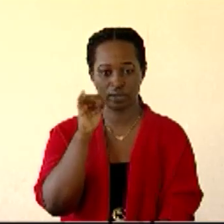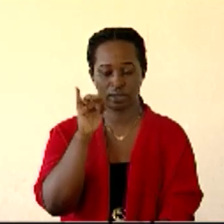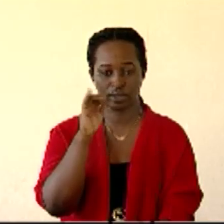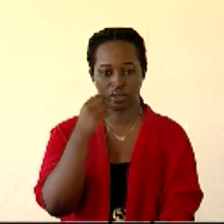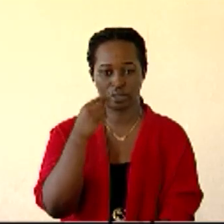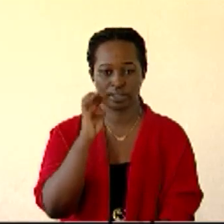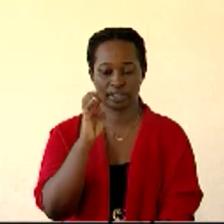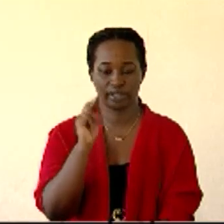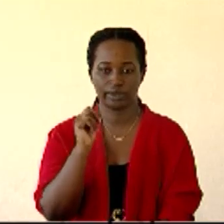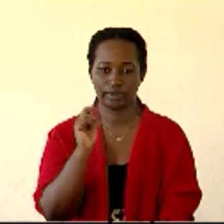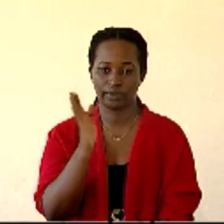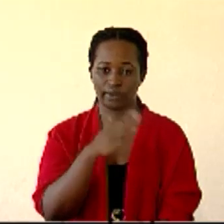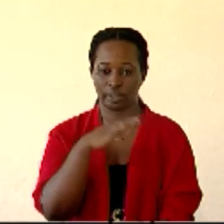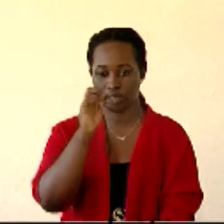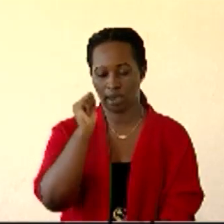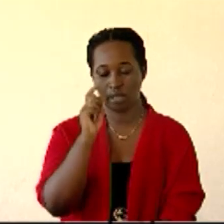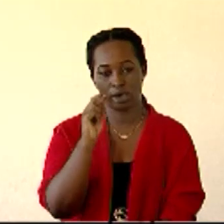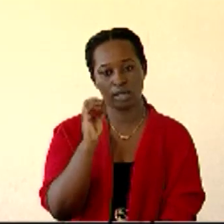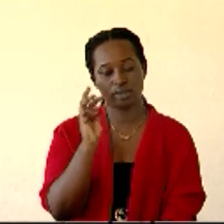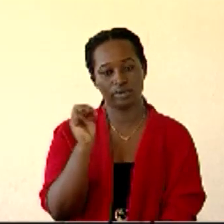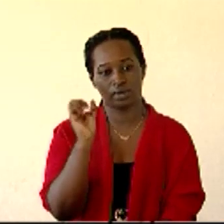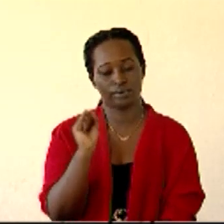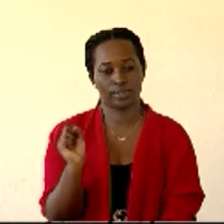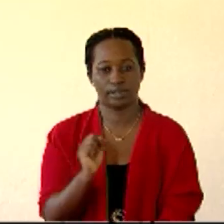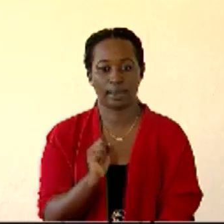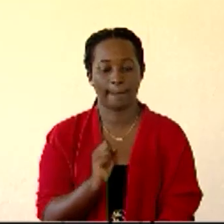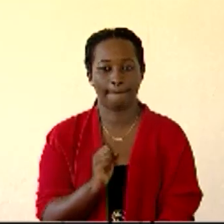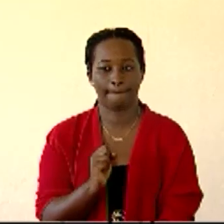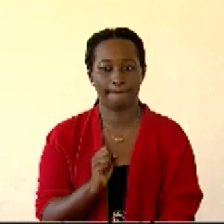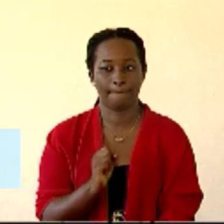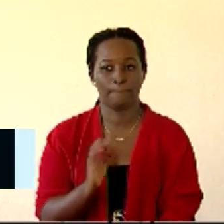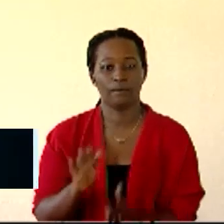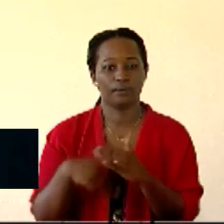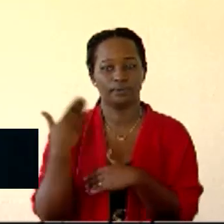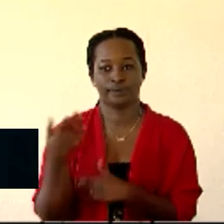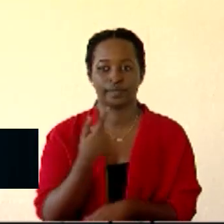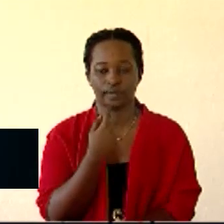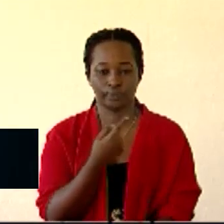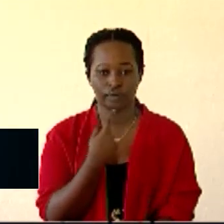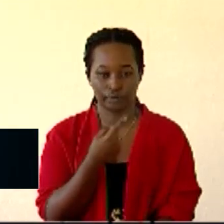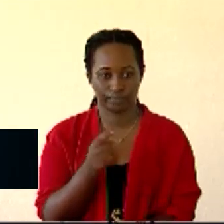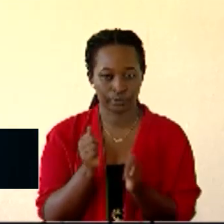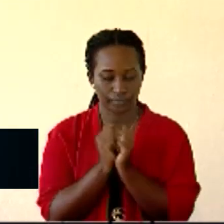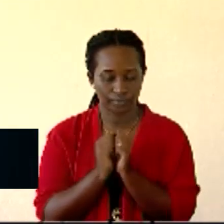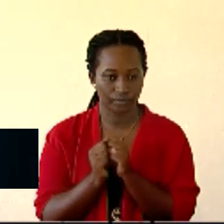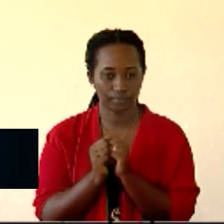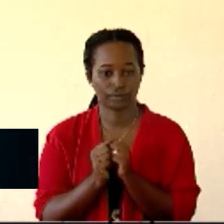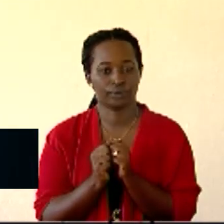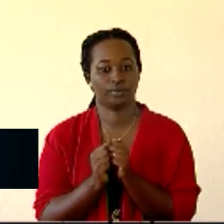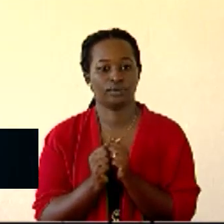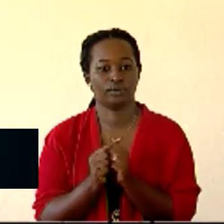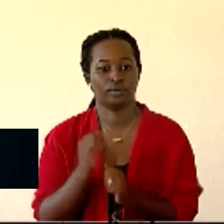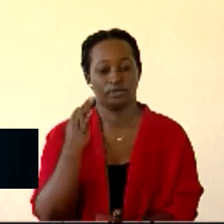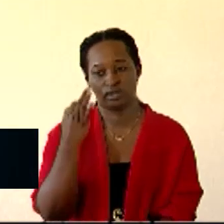has 3 oxygen atoms. So I would assume with